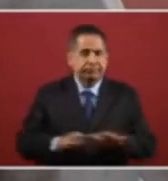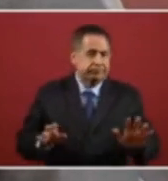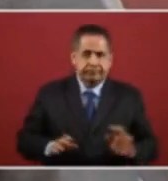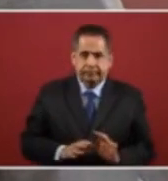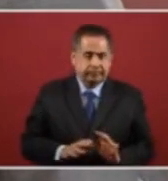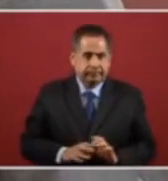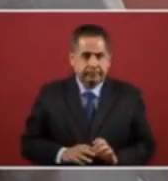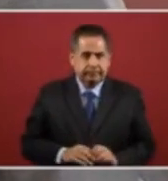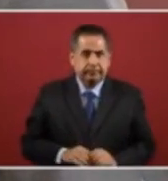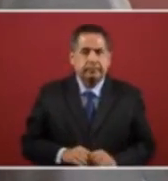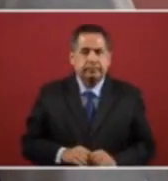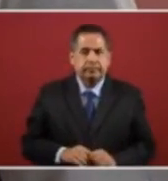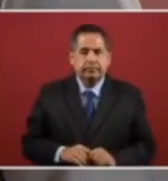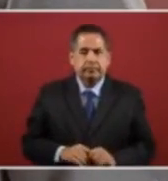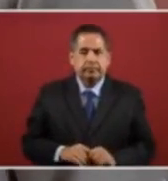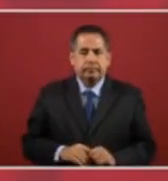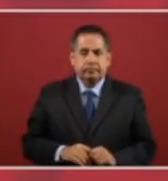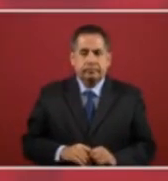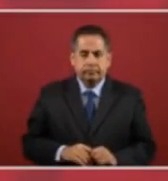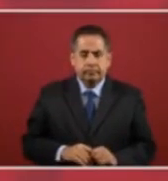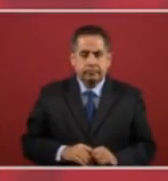generate lots of dysfunction.